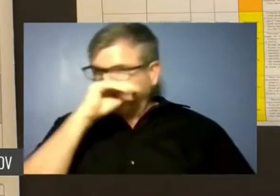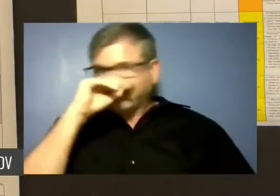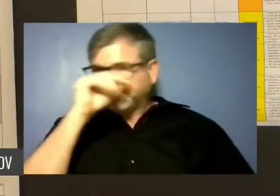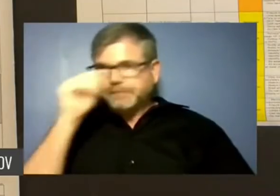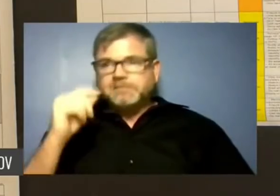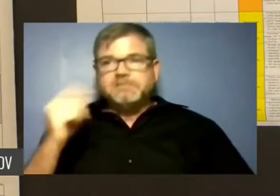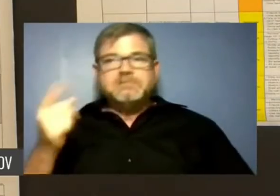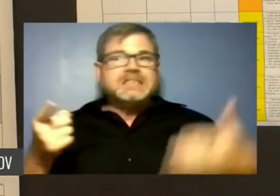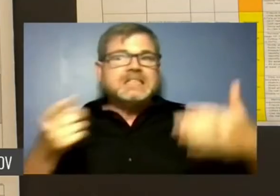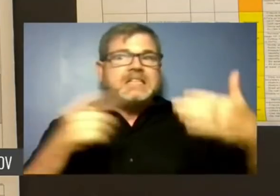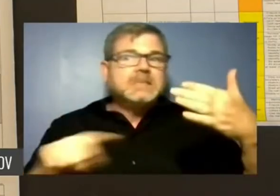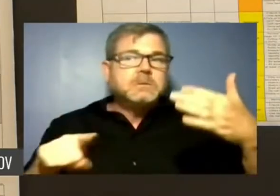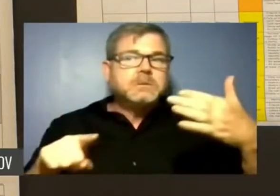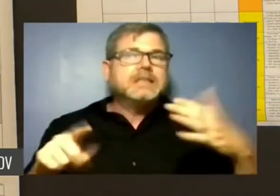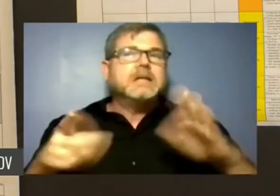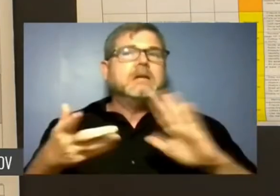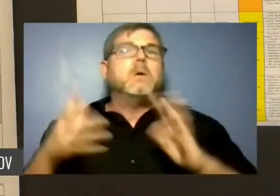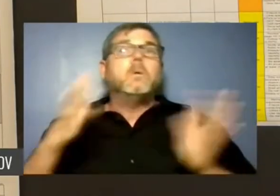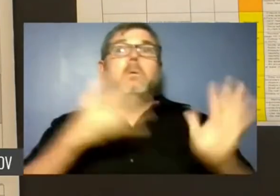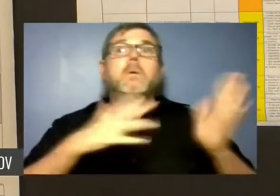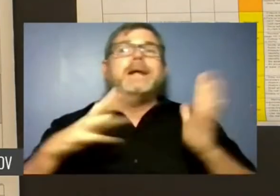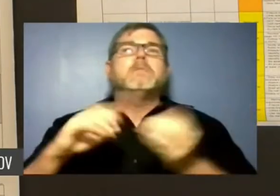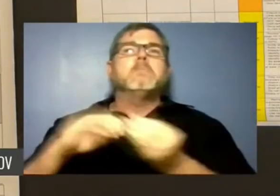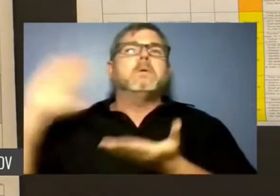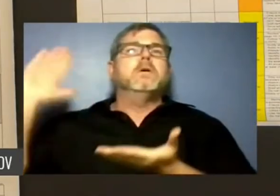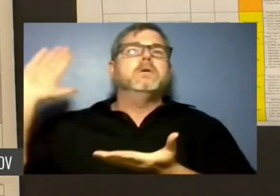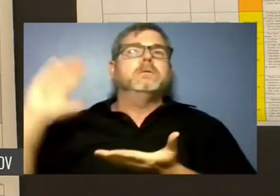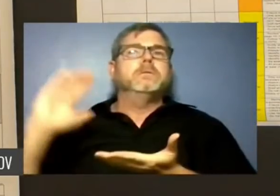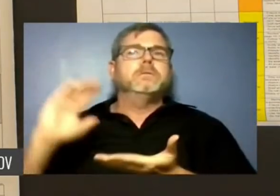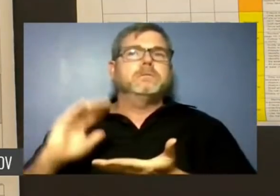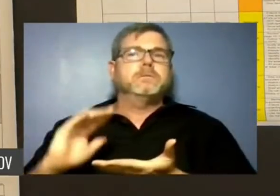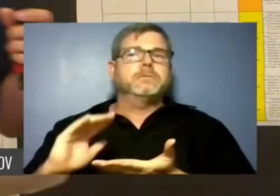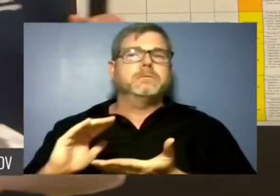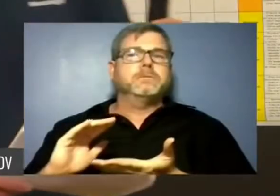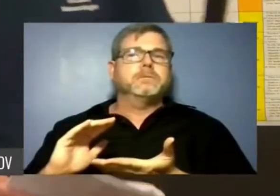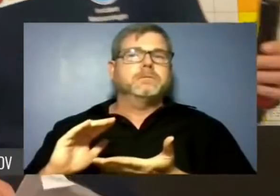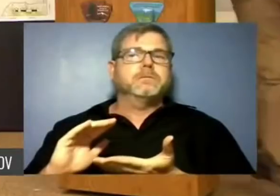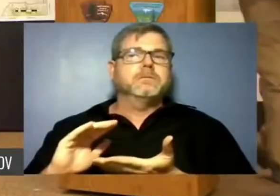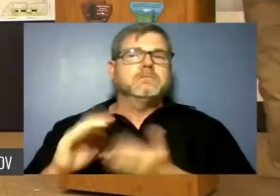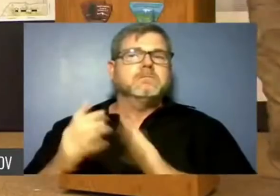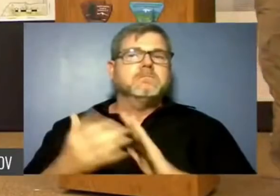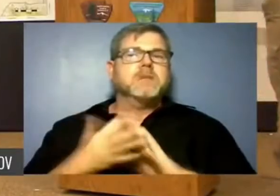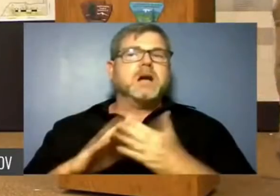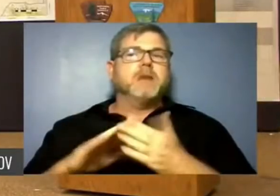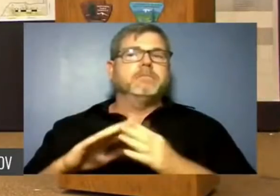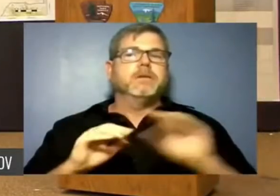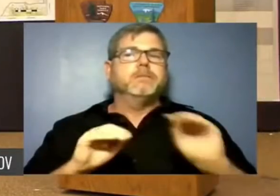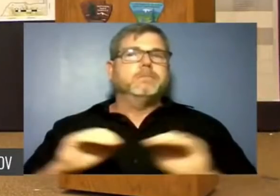wind flow that briefly plagued us for the last couple of days. Thanks.